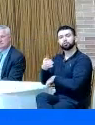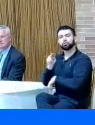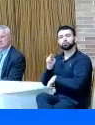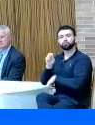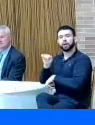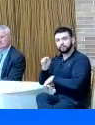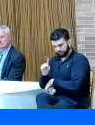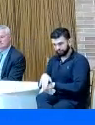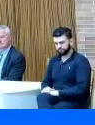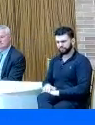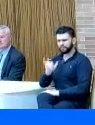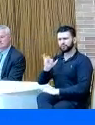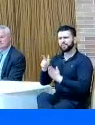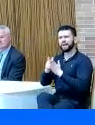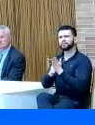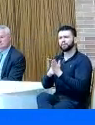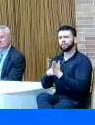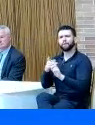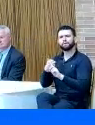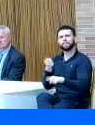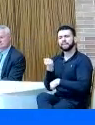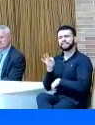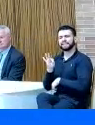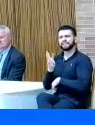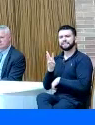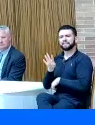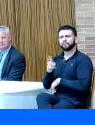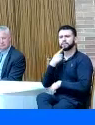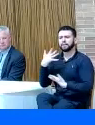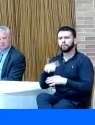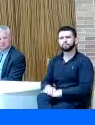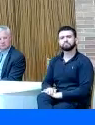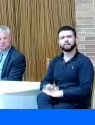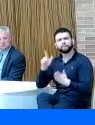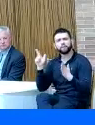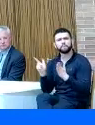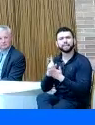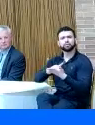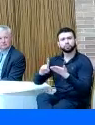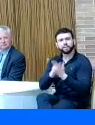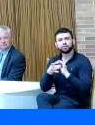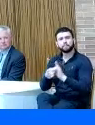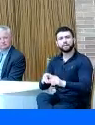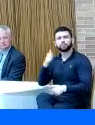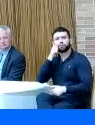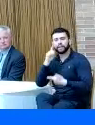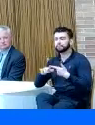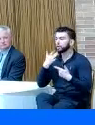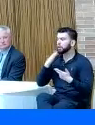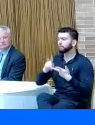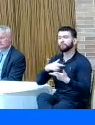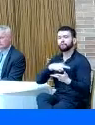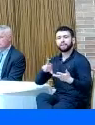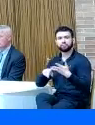Johnson civil the Civil Rights Act of 1964 had outlawed discrimination based on race